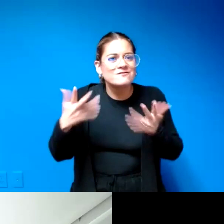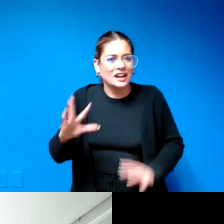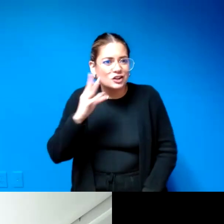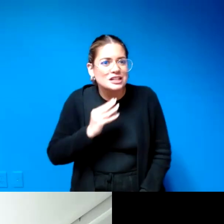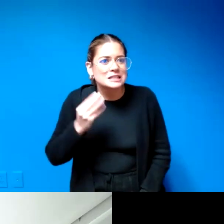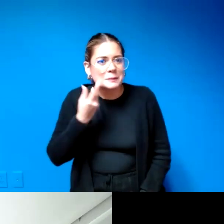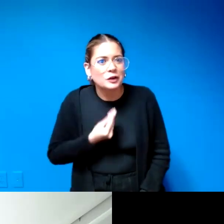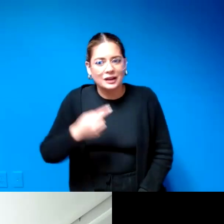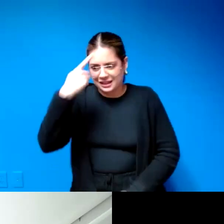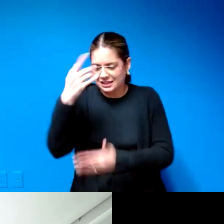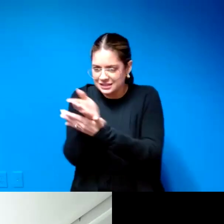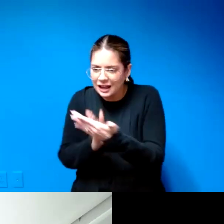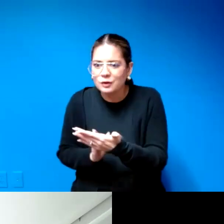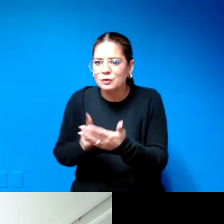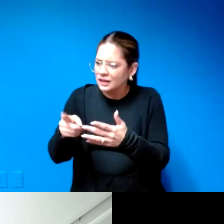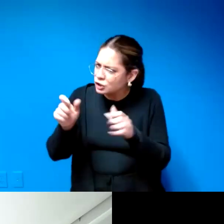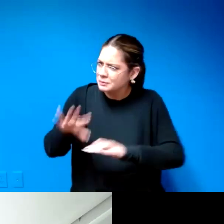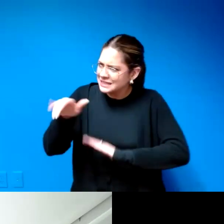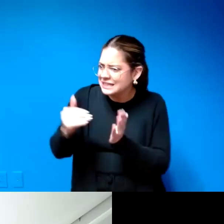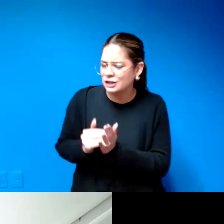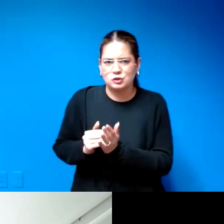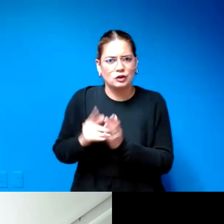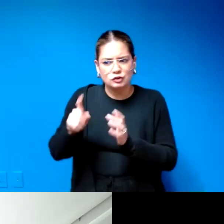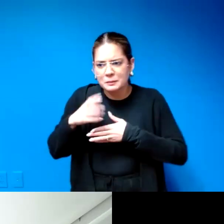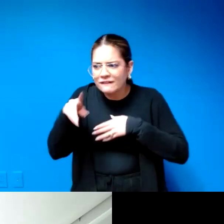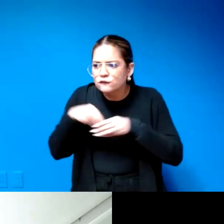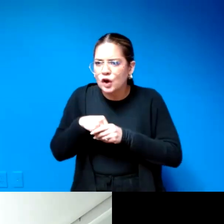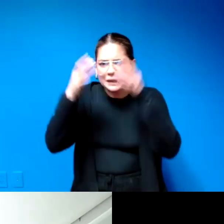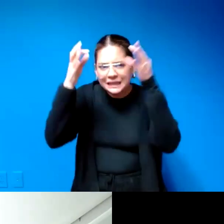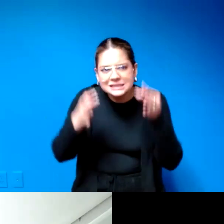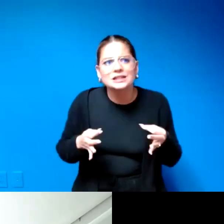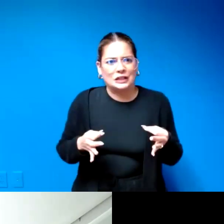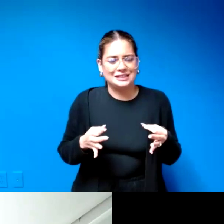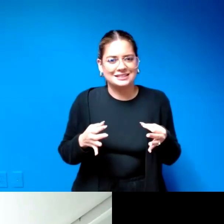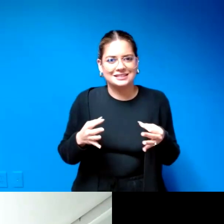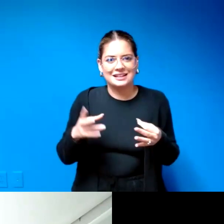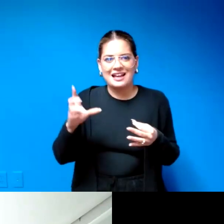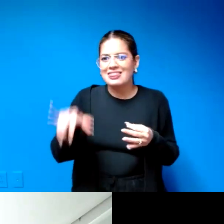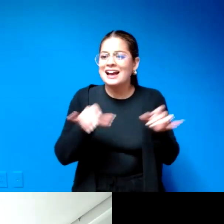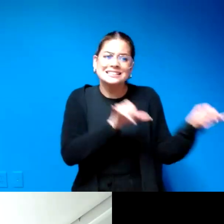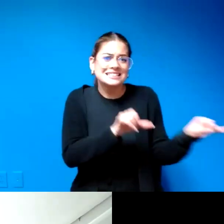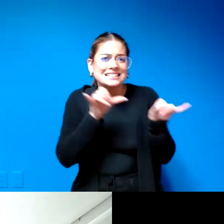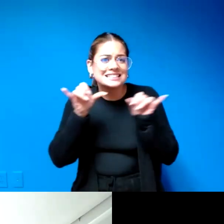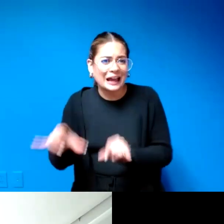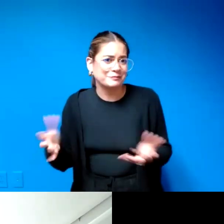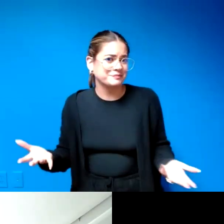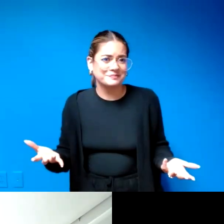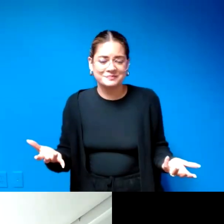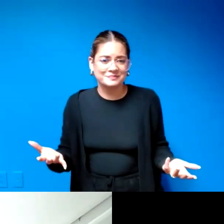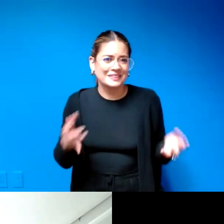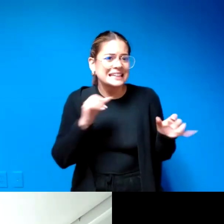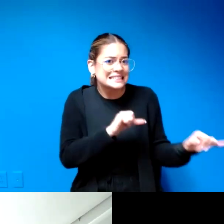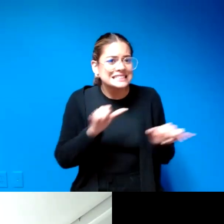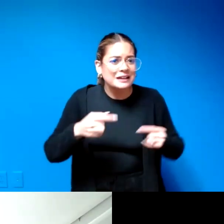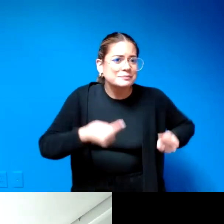at the forefront of making decisions around health and around mental health, that is the same fight. That is the same exact